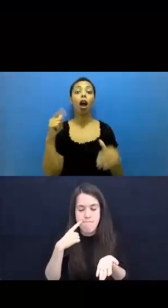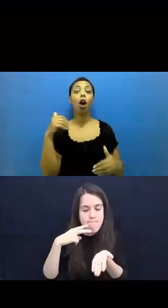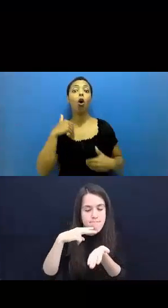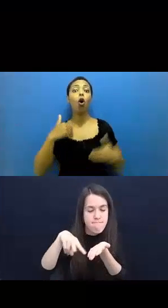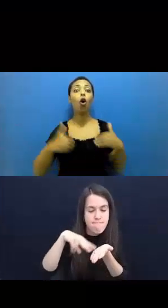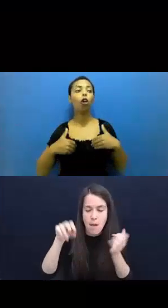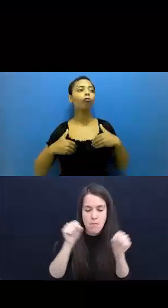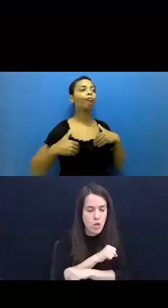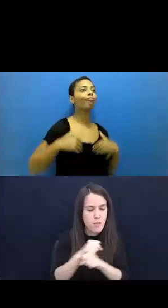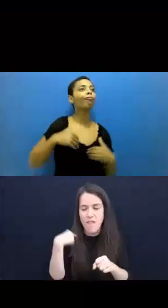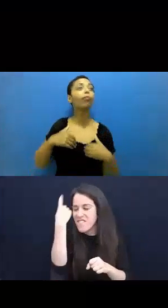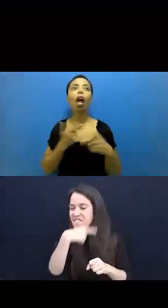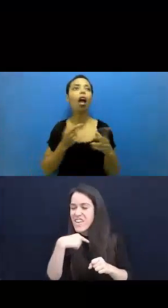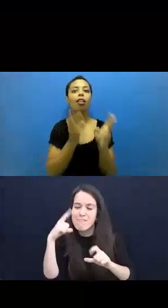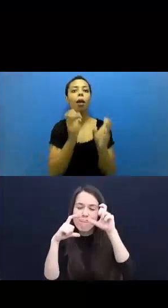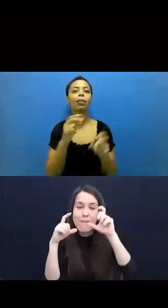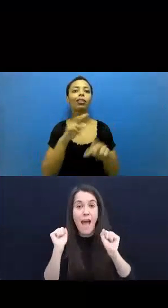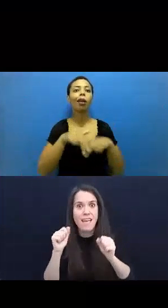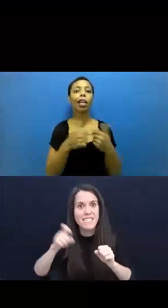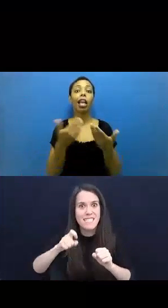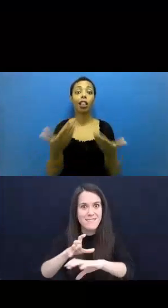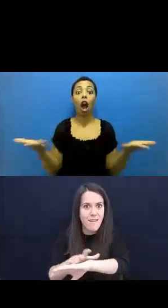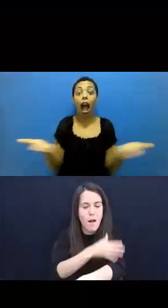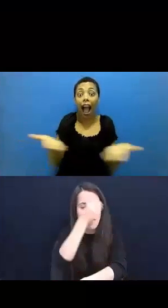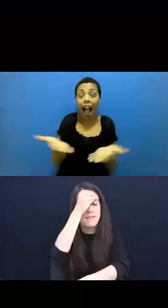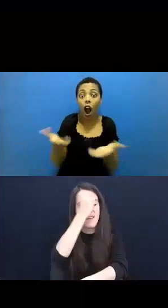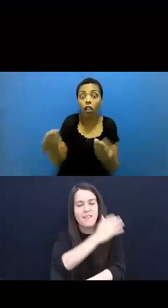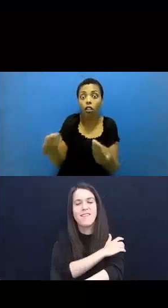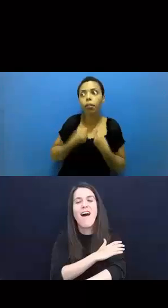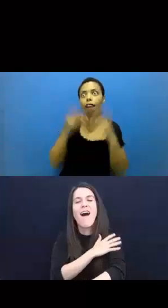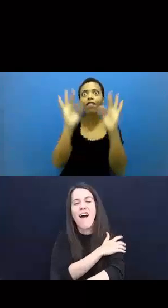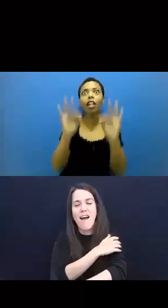have to rely on social haptics to give me this information.